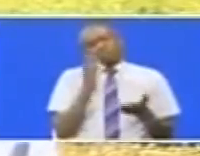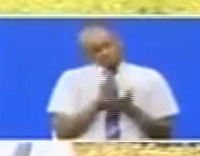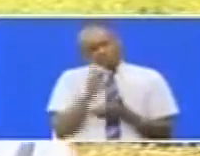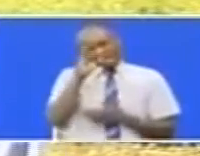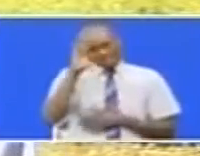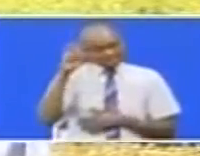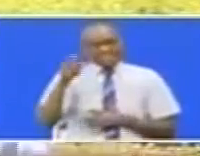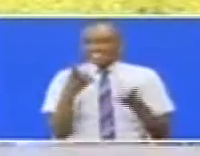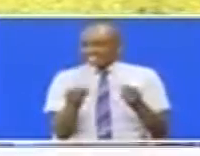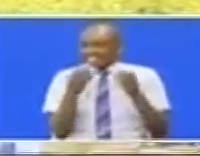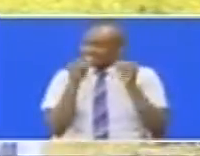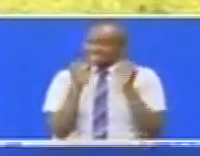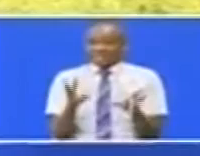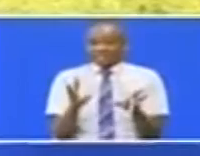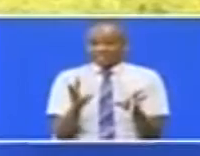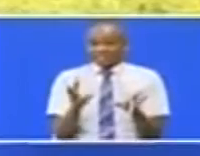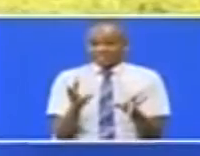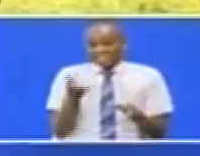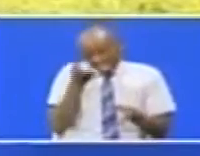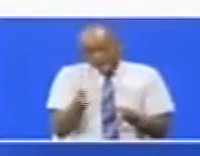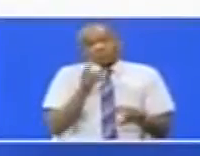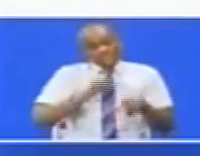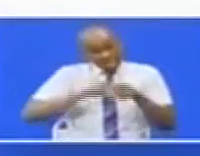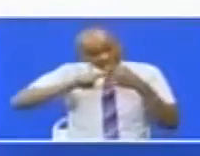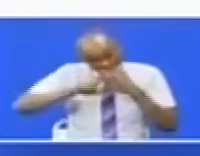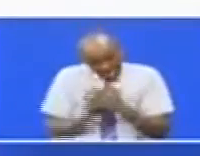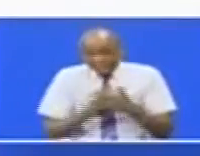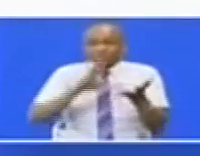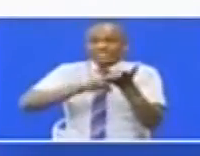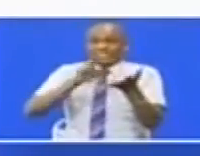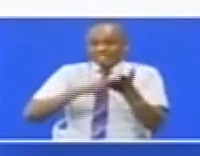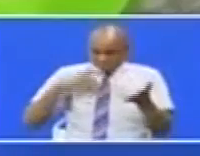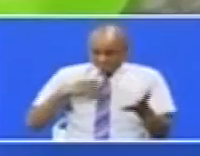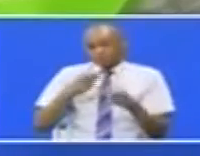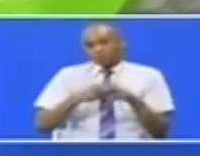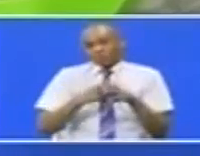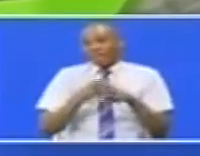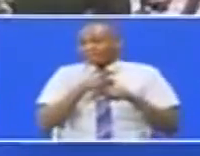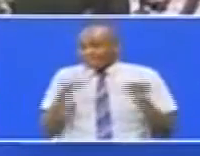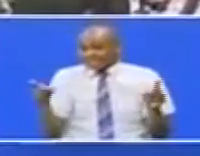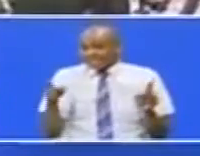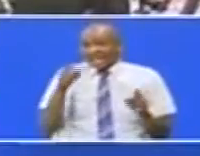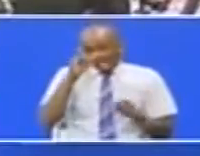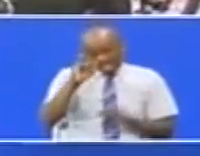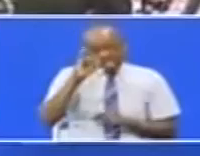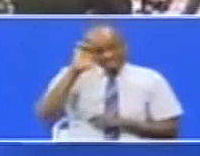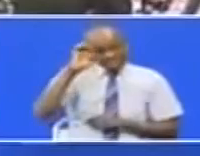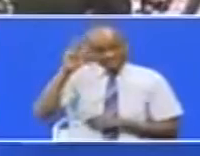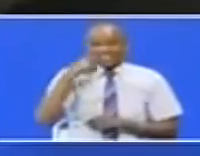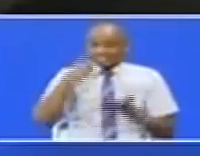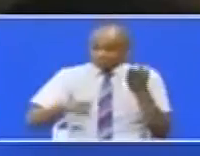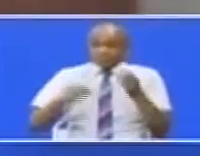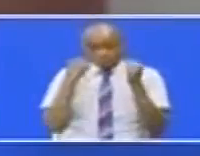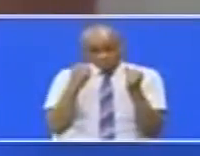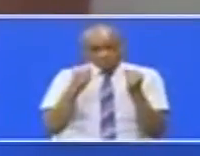walking a tight rope, even as it prepares to commence that voter registration exercise. But it is IEBC's strong